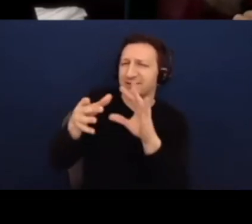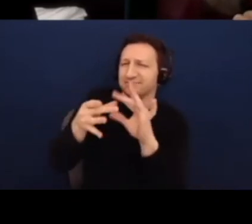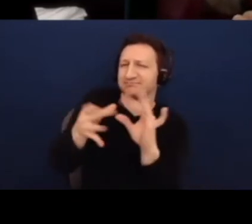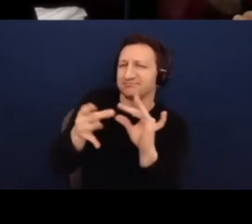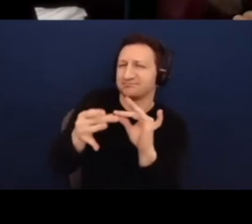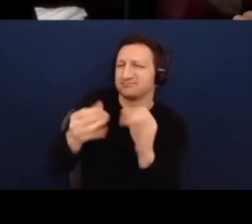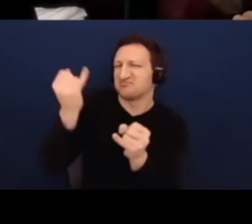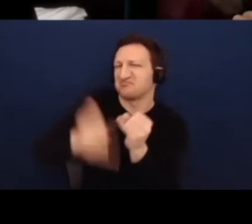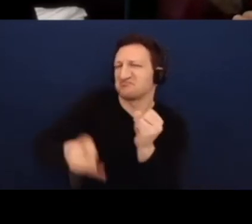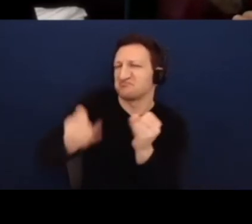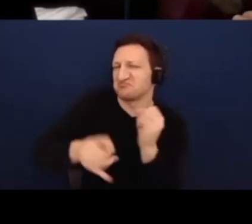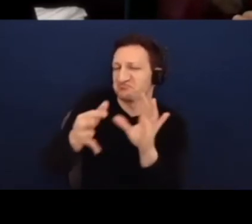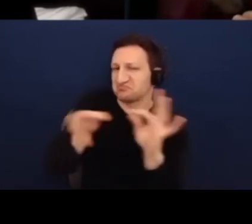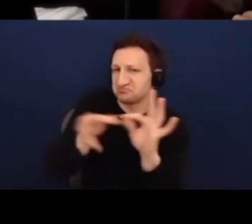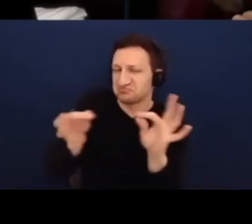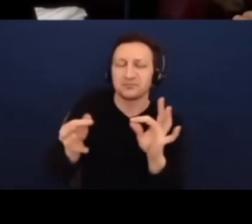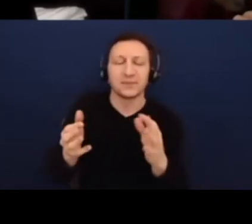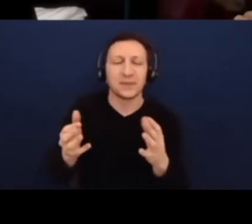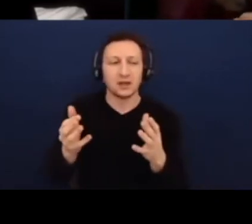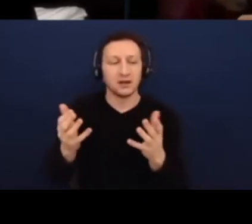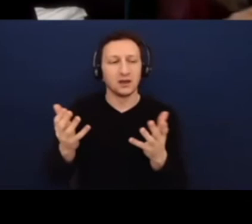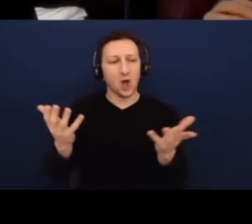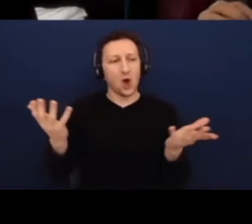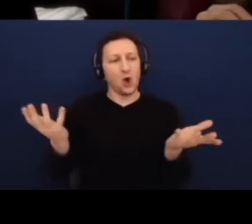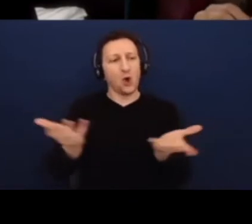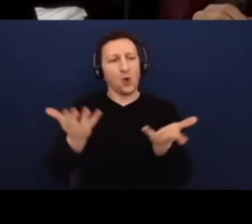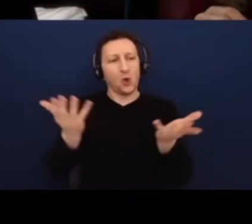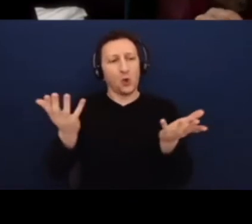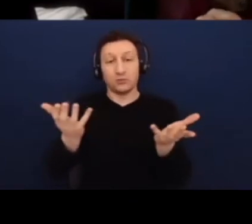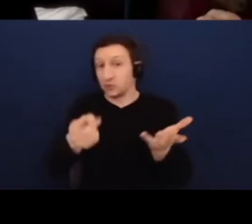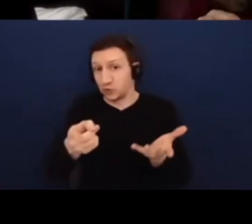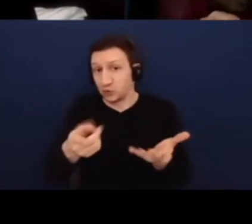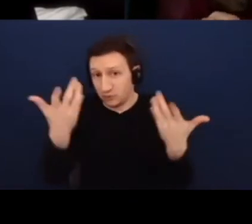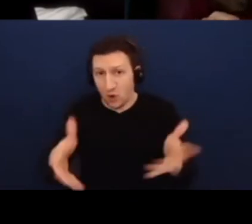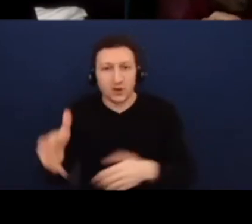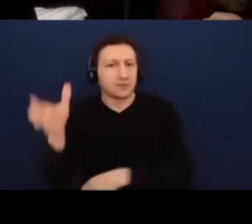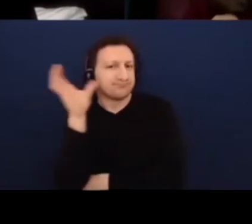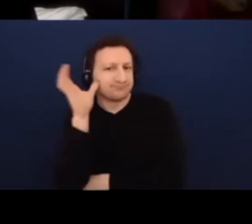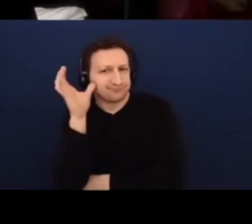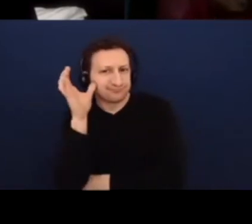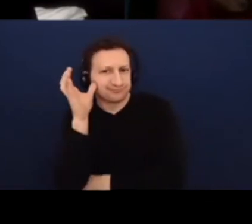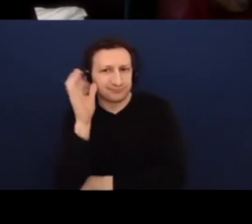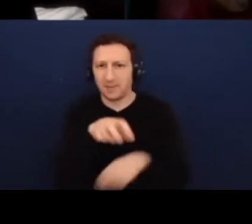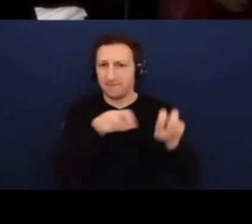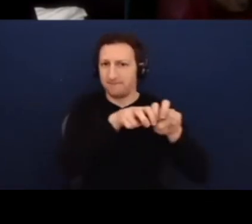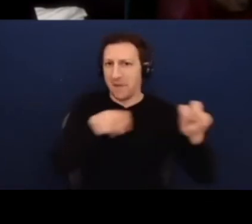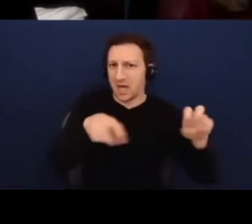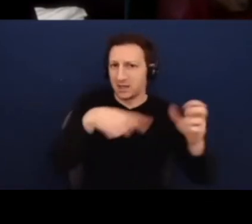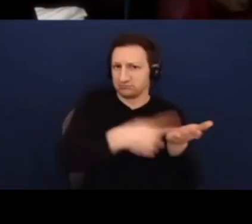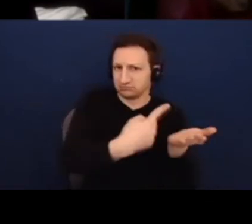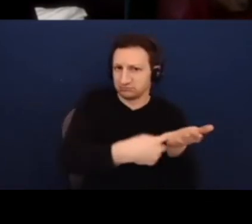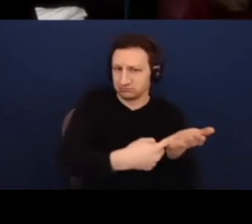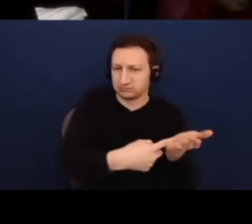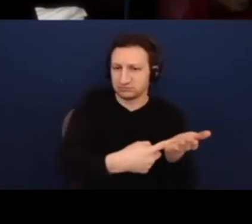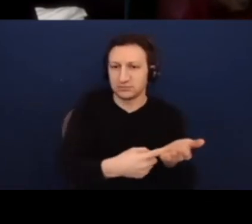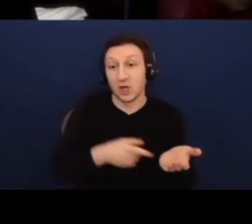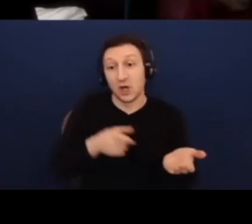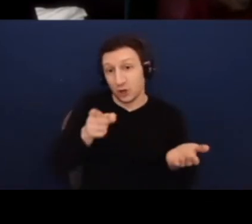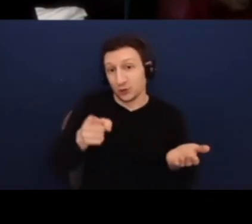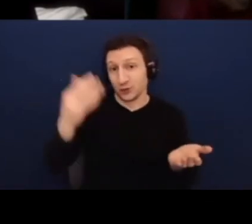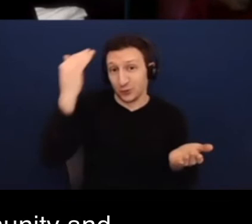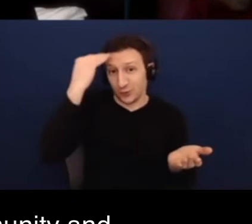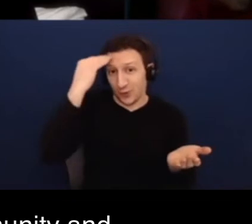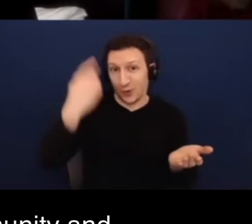to say, or what would you like to conclude, hearing all of what you've heard today, and you know that we all care deeply